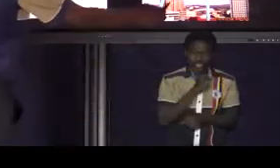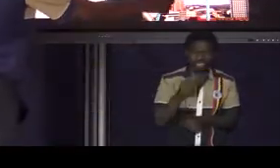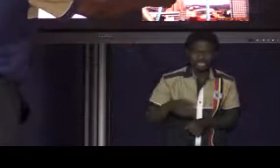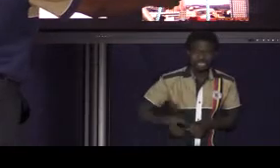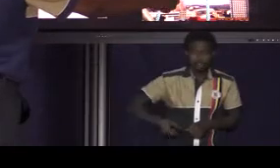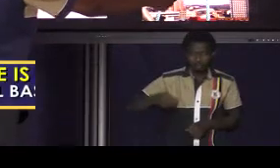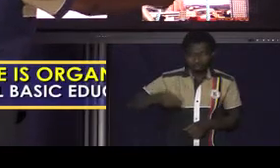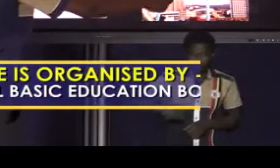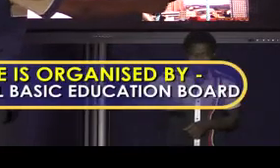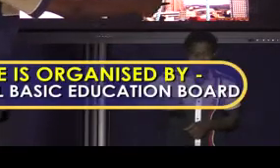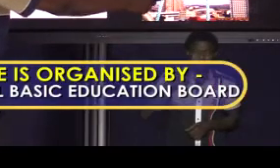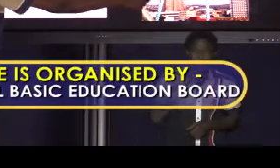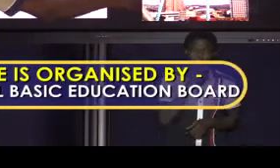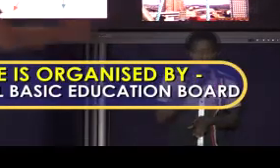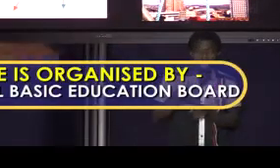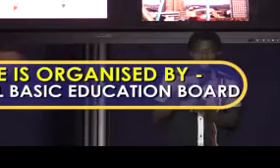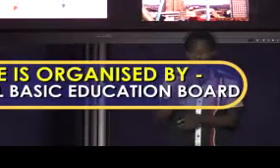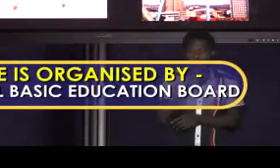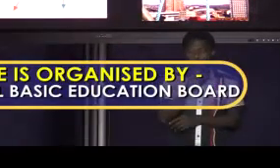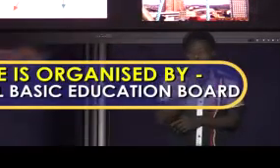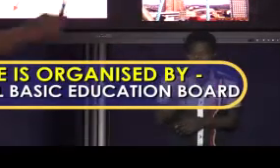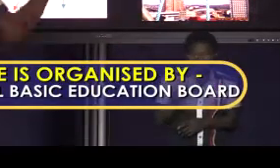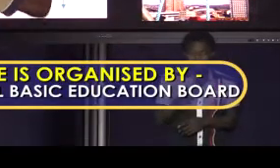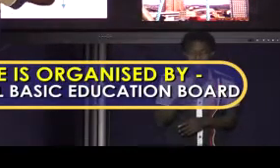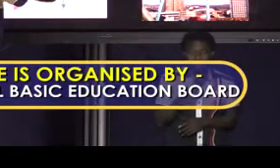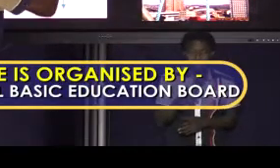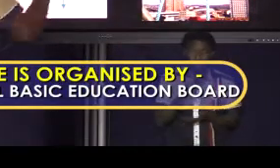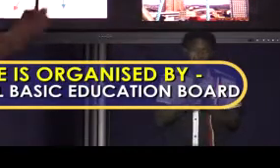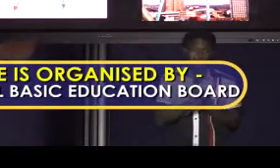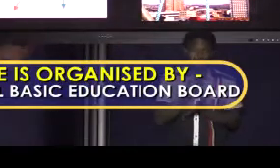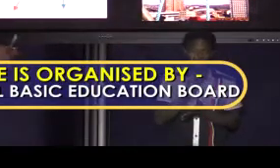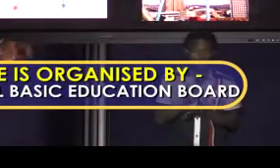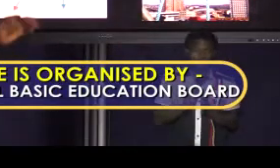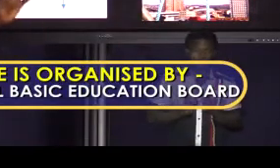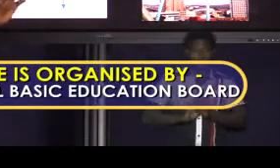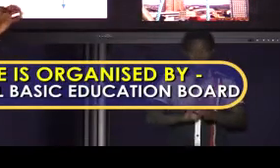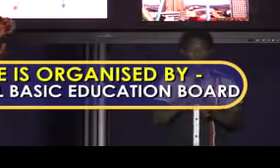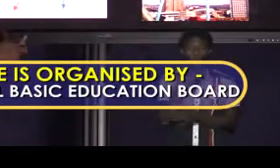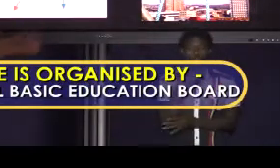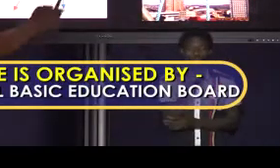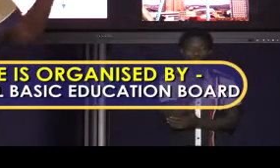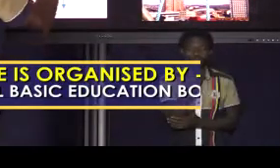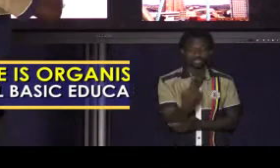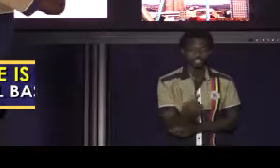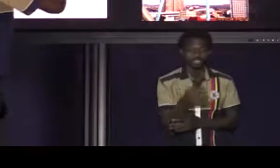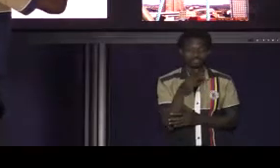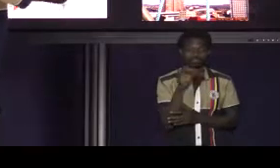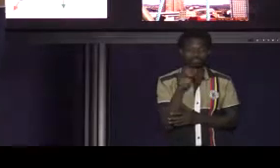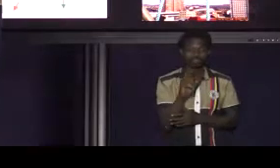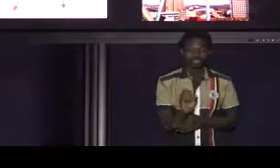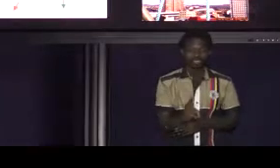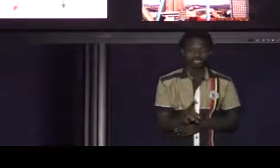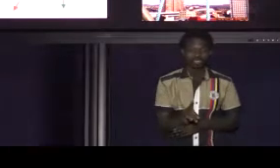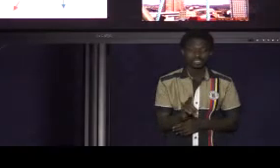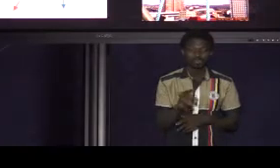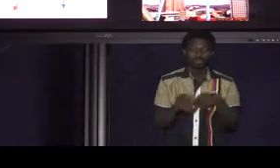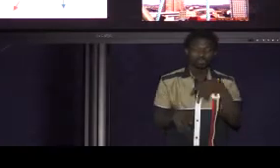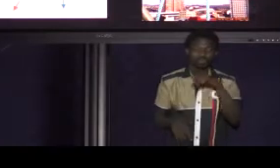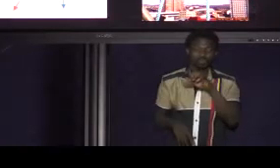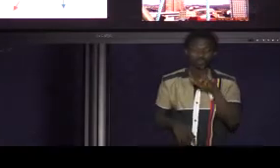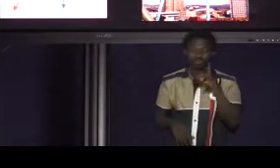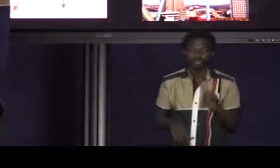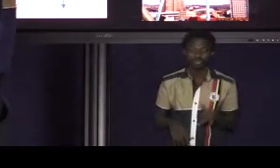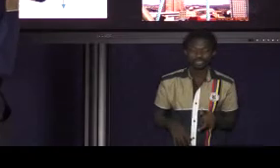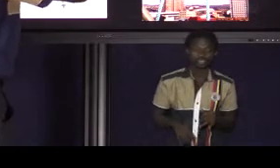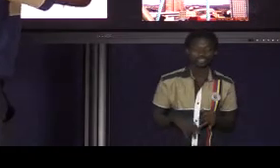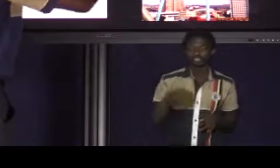now, the one we use in drawing water from well, that's an example of a single fixed pulley because the wheel